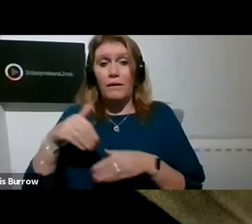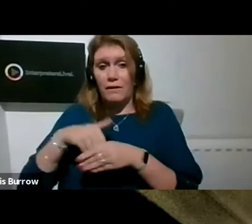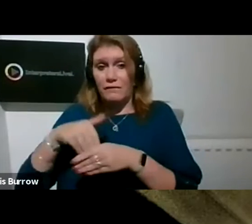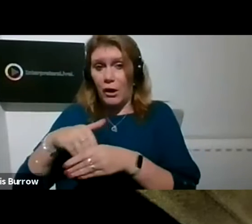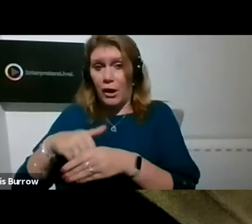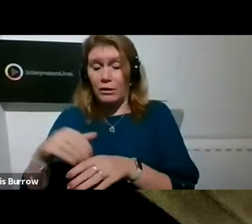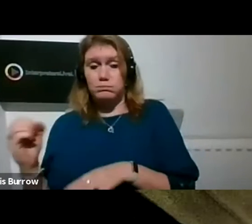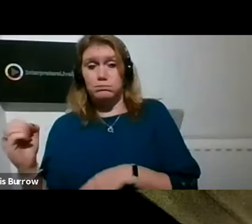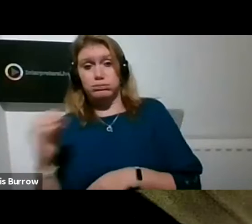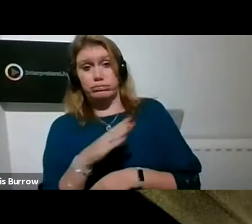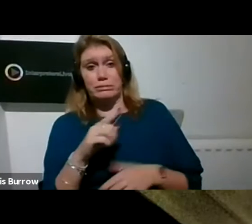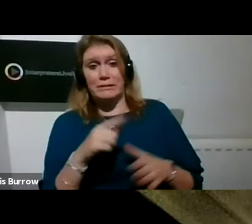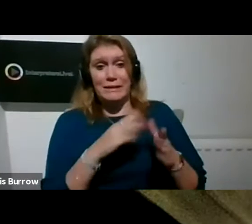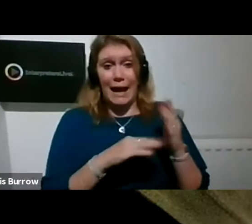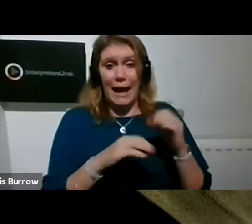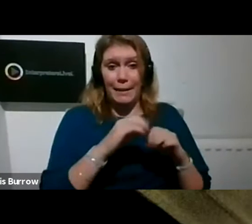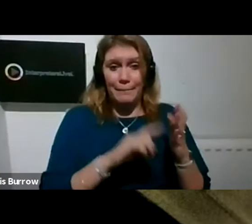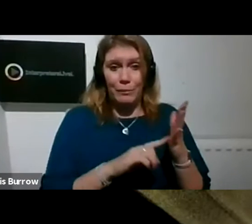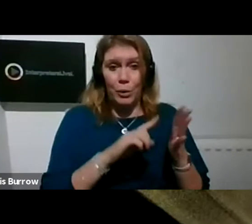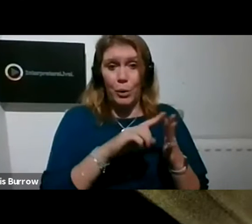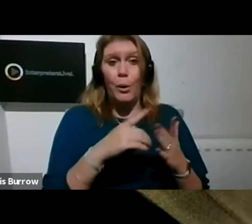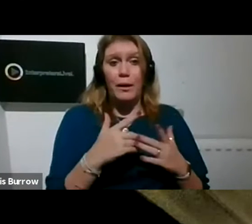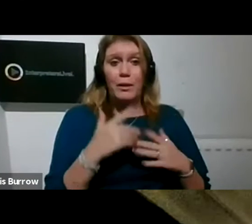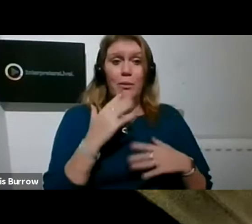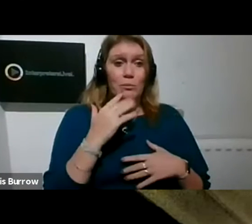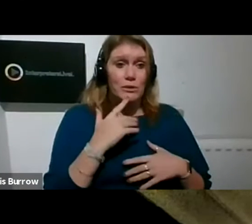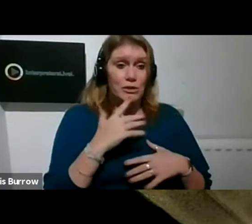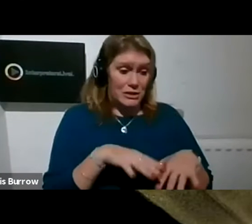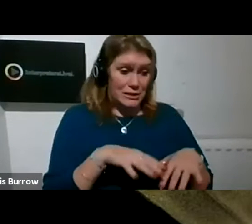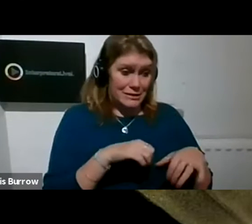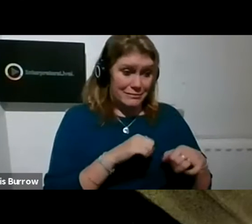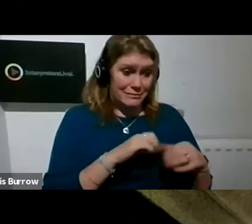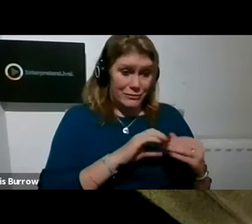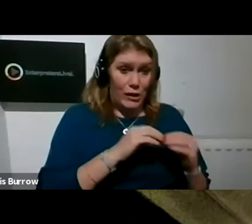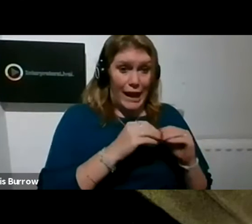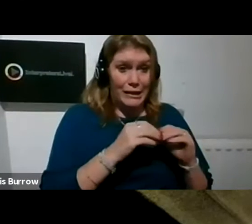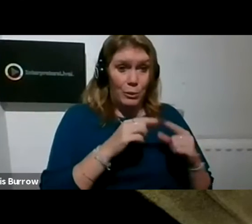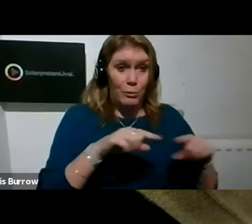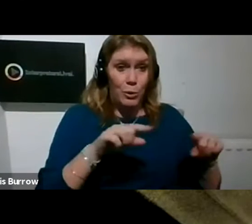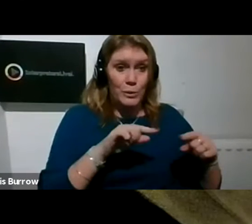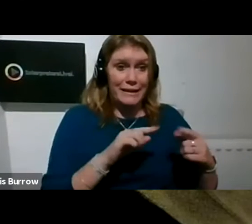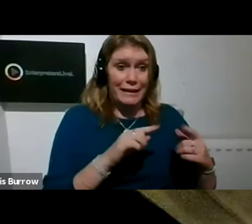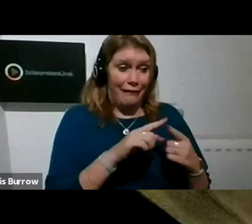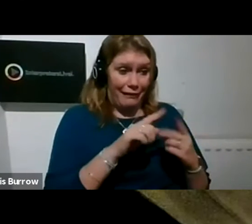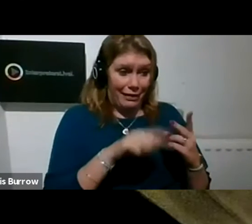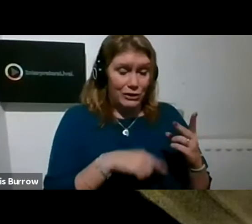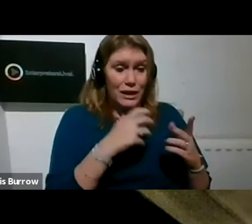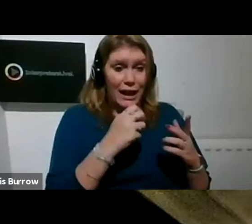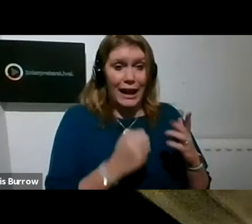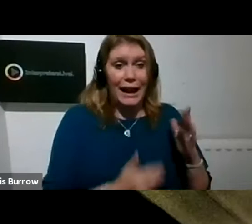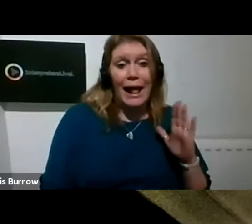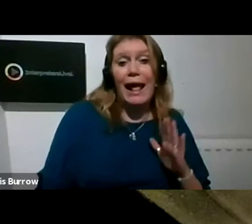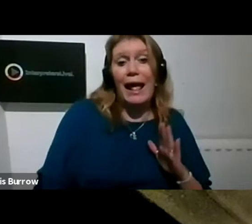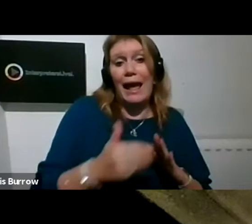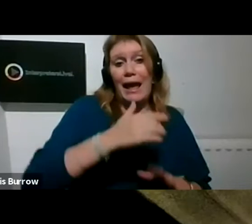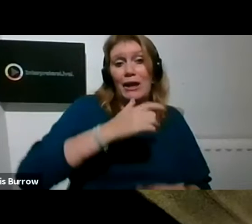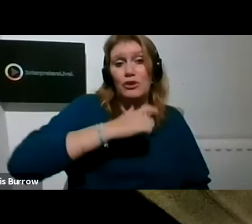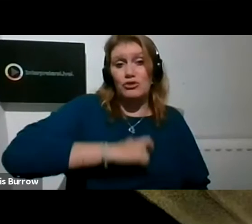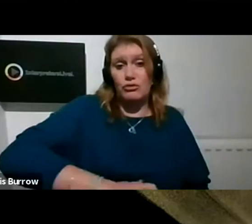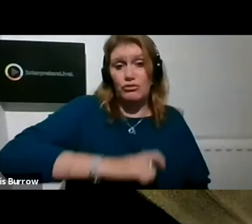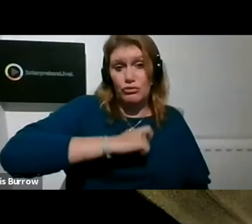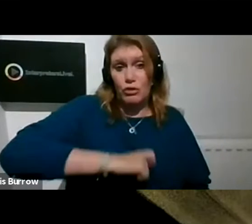and in addition to composing the music in the first place, she then had essentially a whole extra role, not